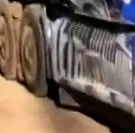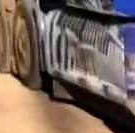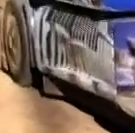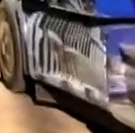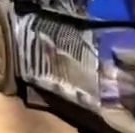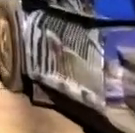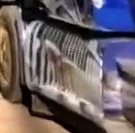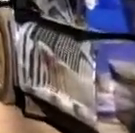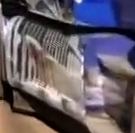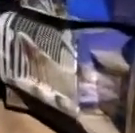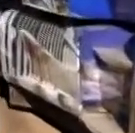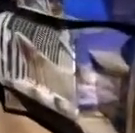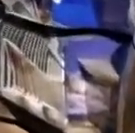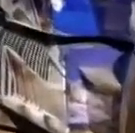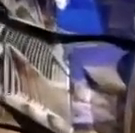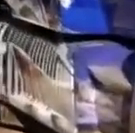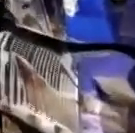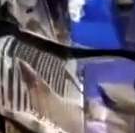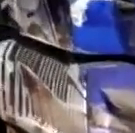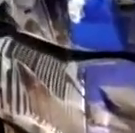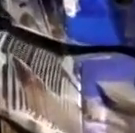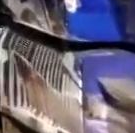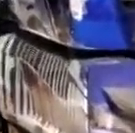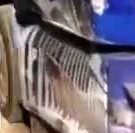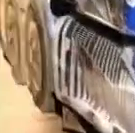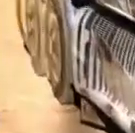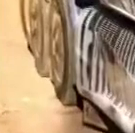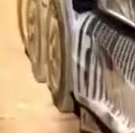Kim Phillips. This is the truck